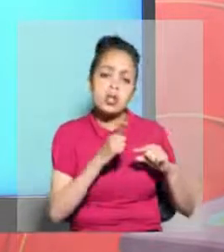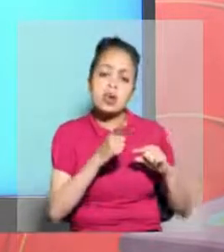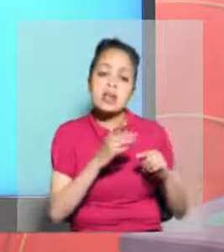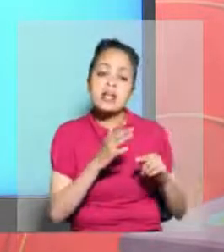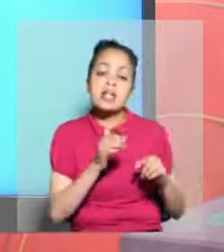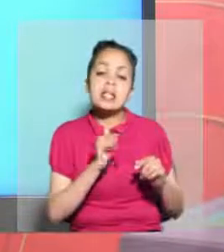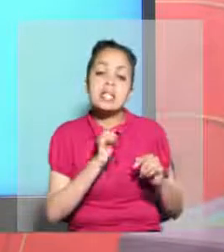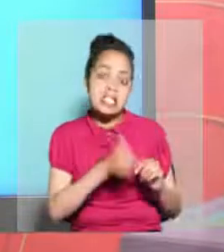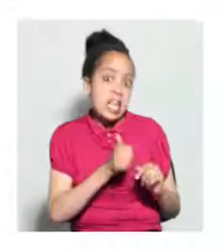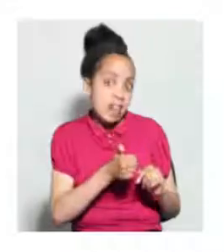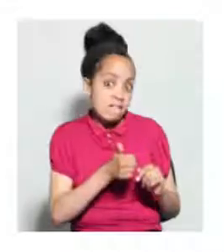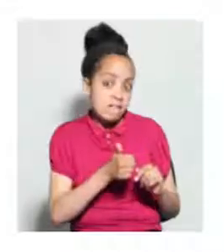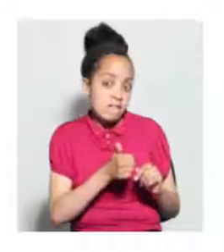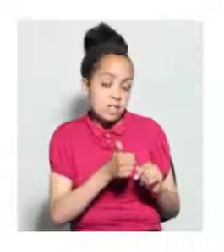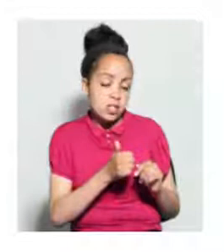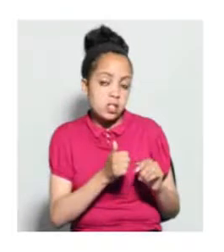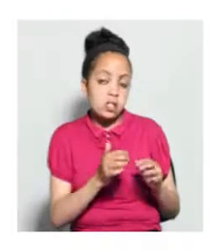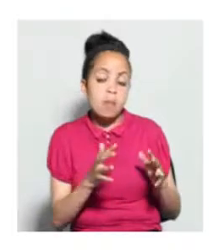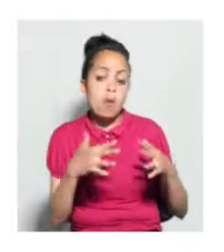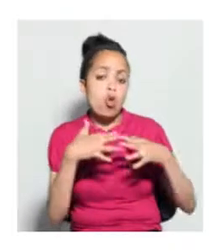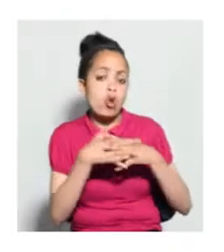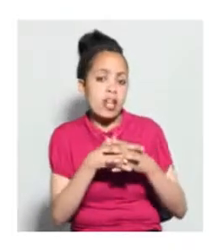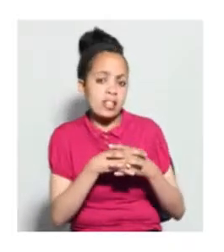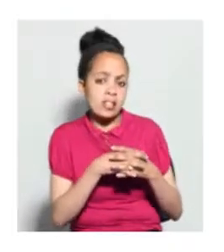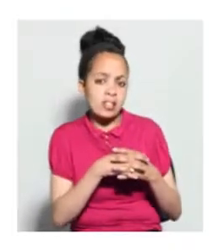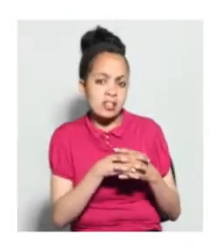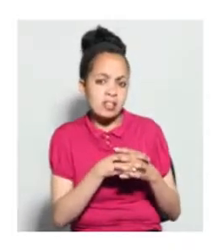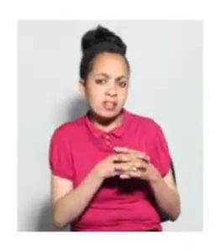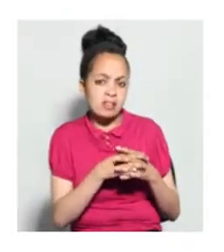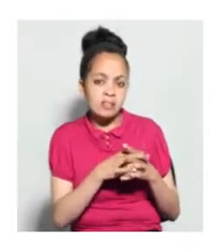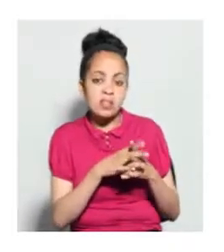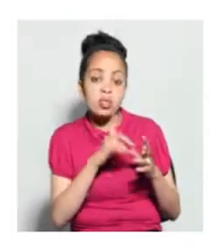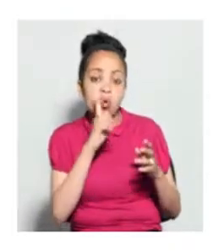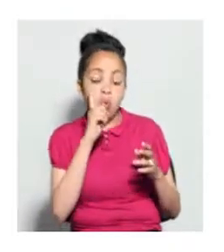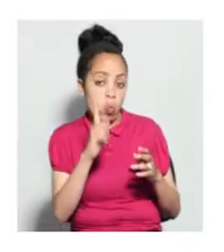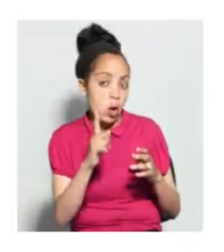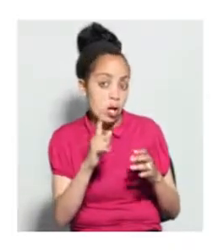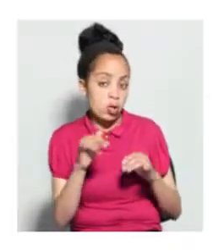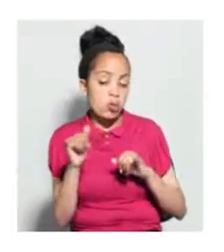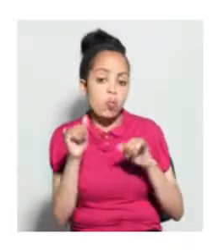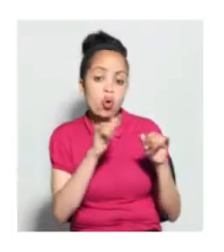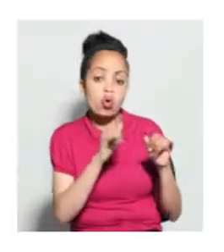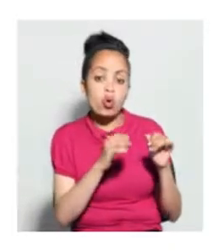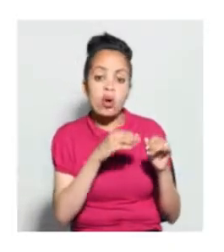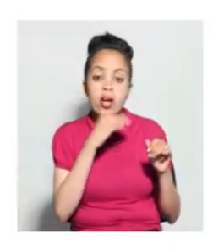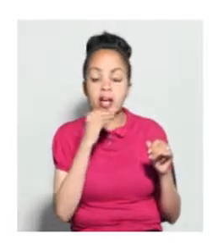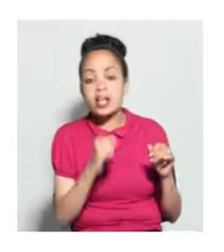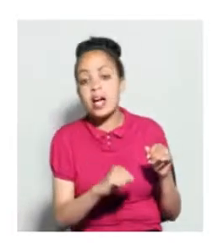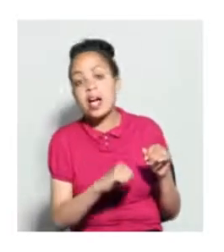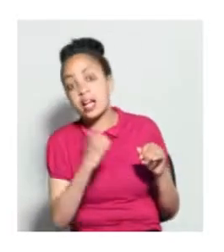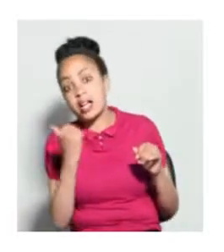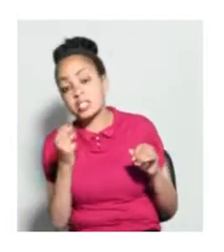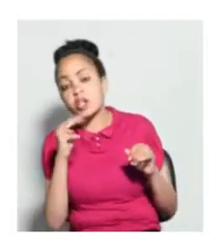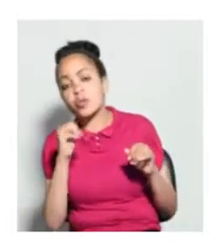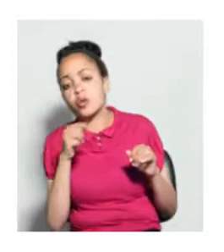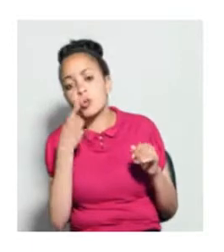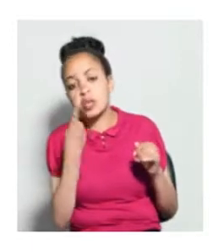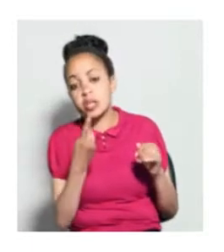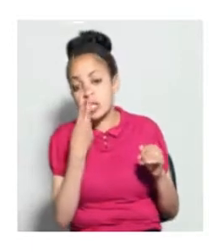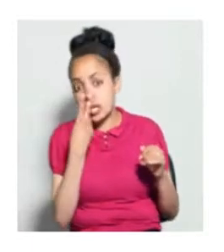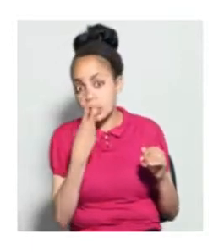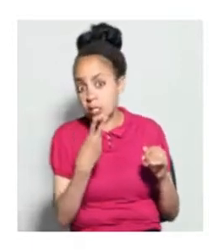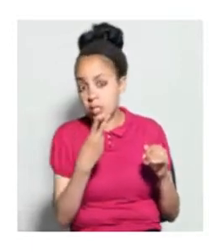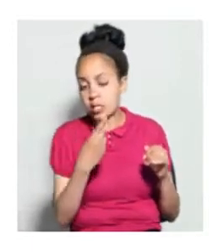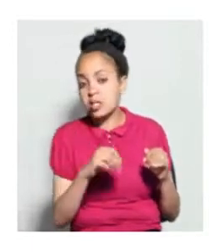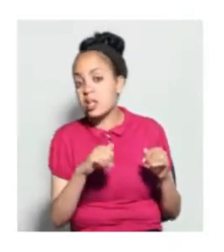be self-pollinated. Be sure there is one monohybrid here, there is another monohybrid together here,